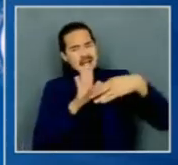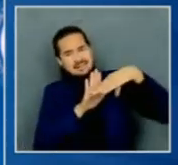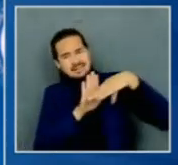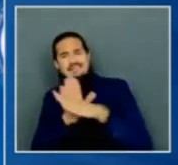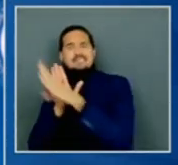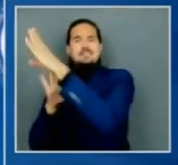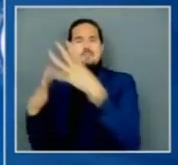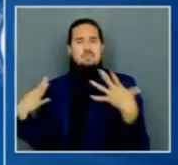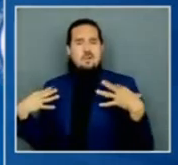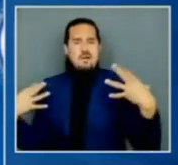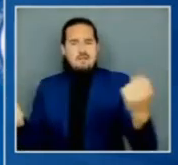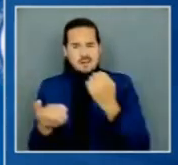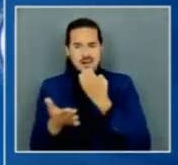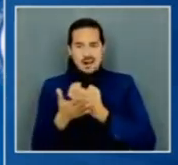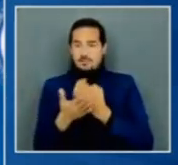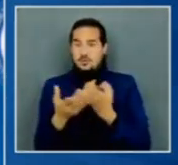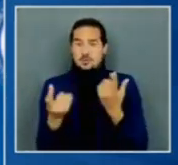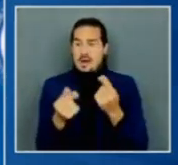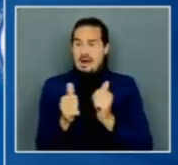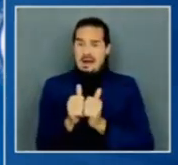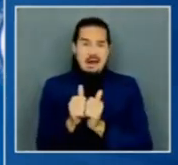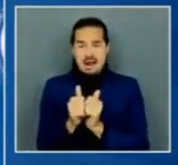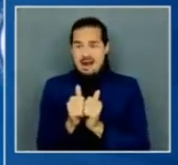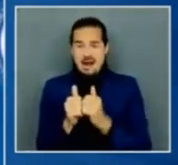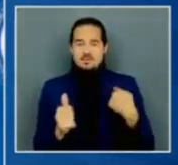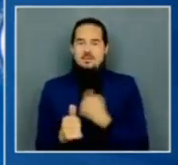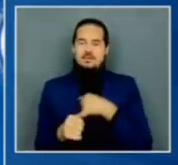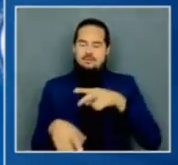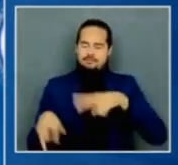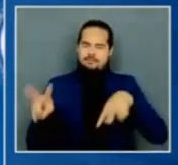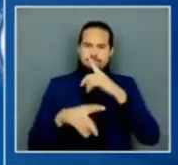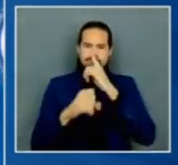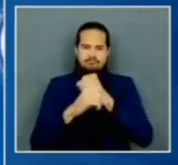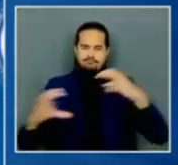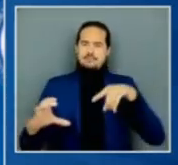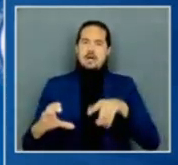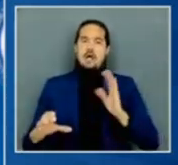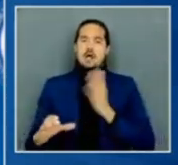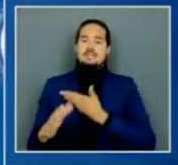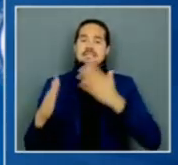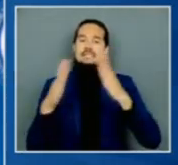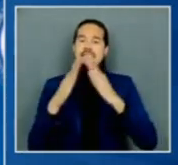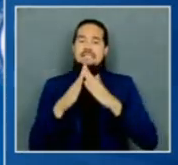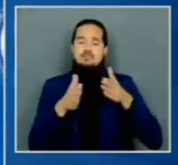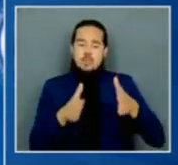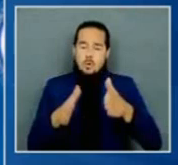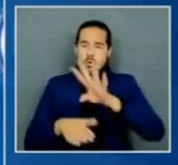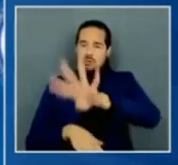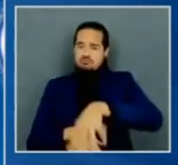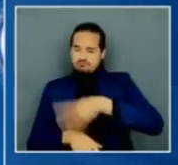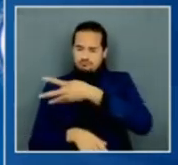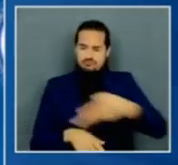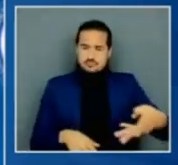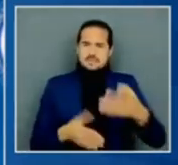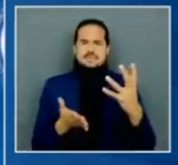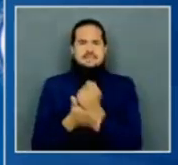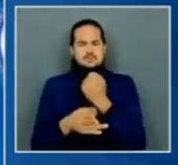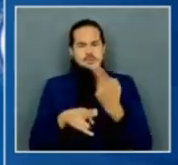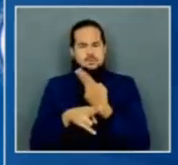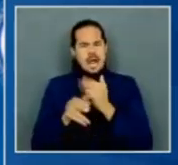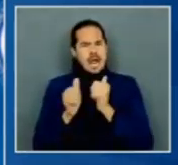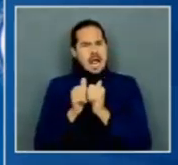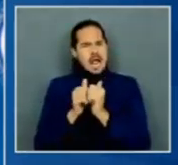We reimagined how vehicles and people moved through the city, unlocking new economic vibrancy in our urban core. We built